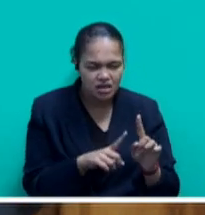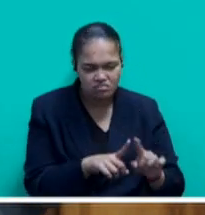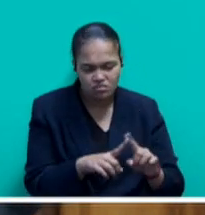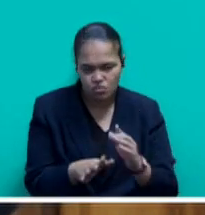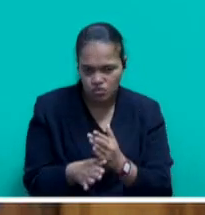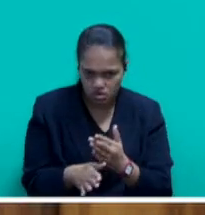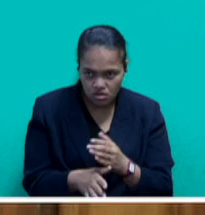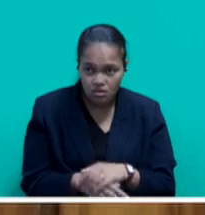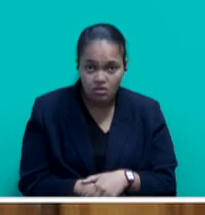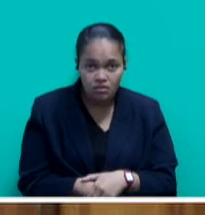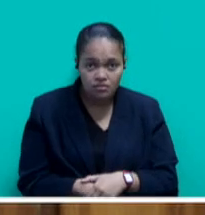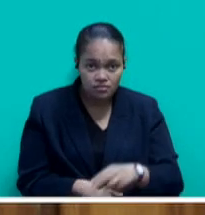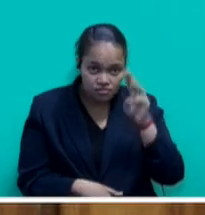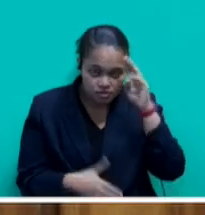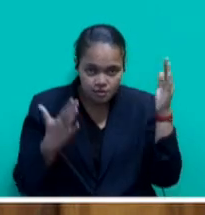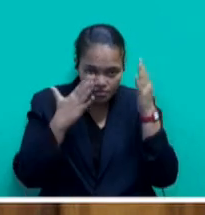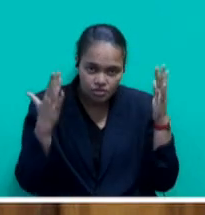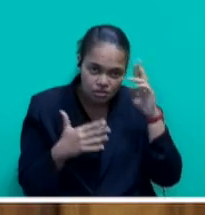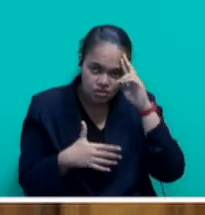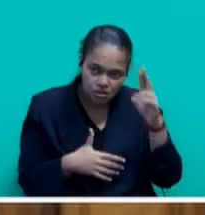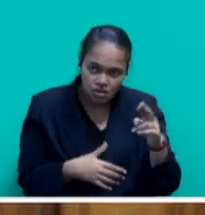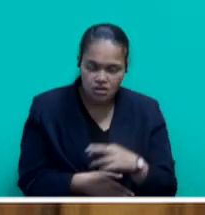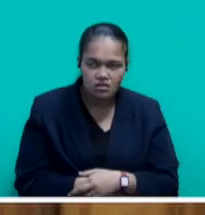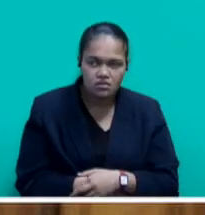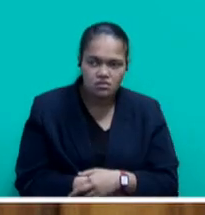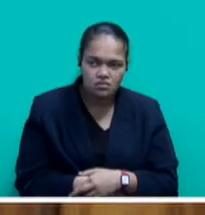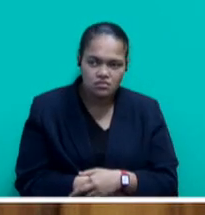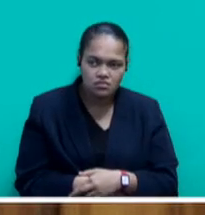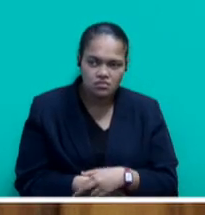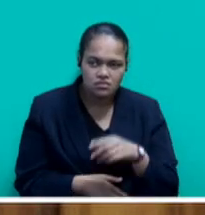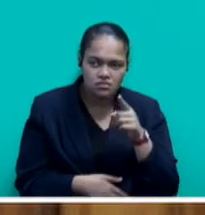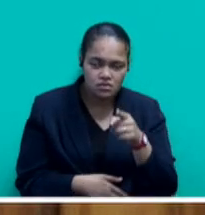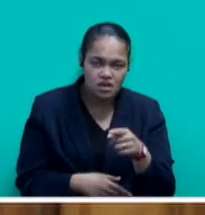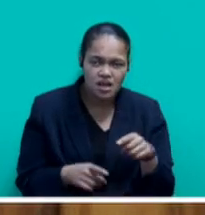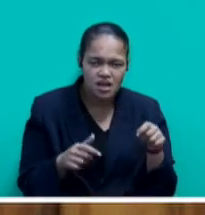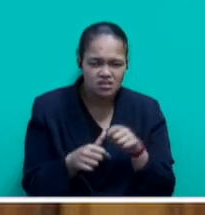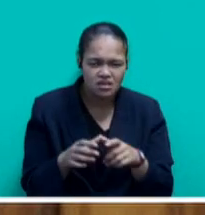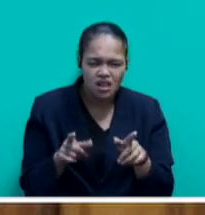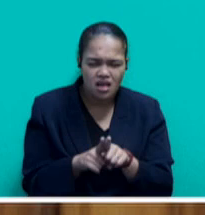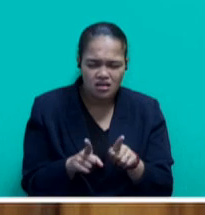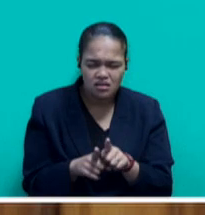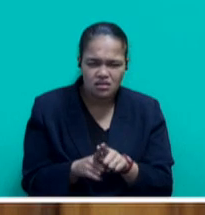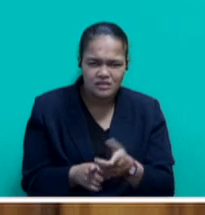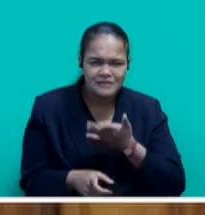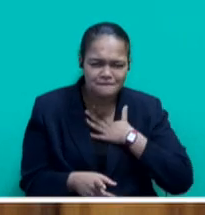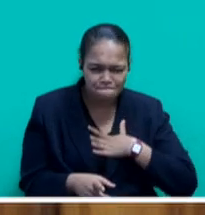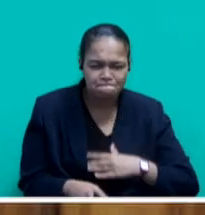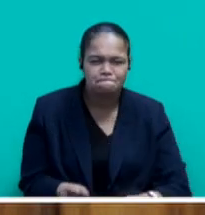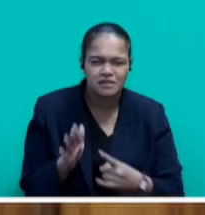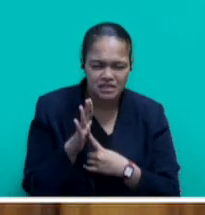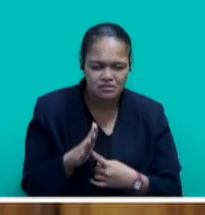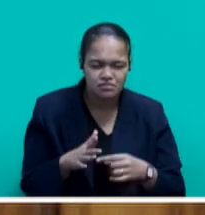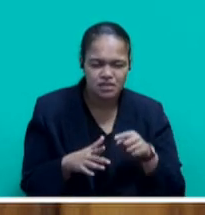Speaker, sir, those comments by Honorable Bia as a desperate attempt for him